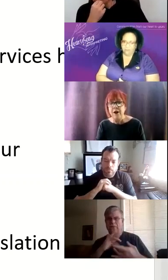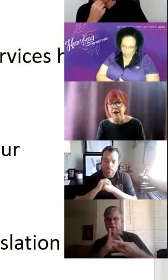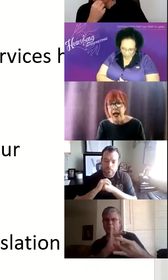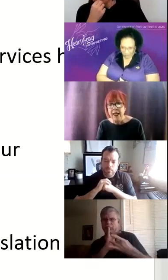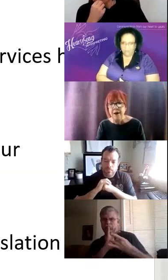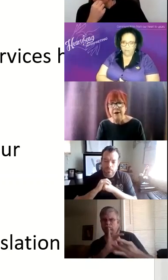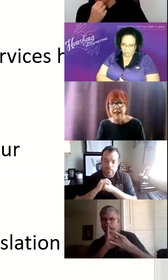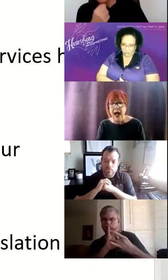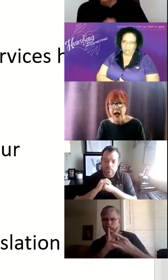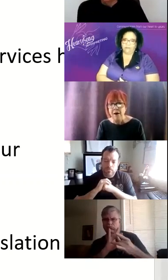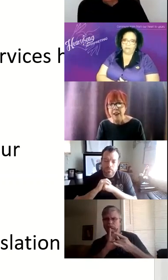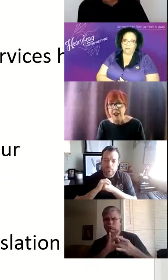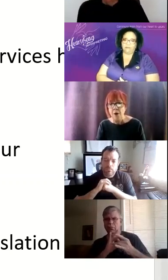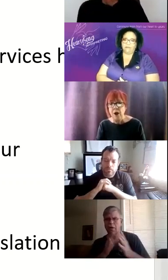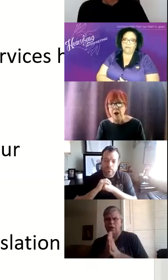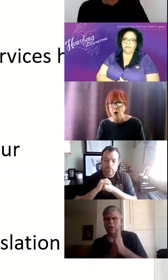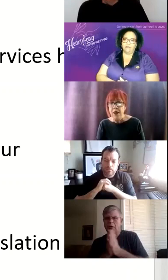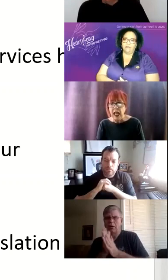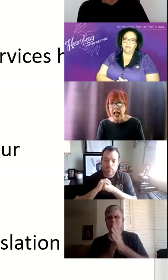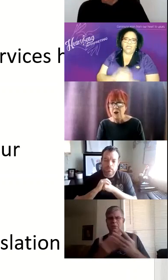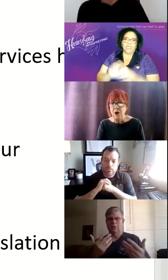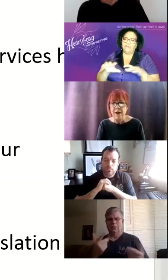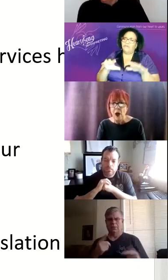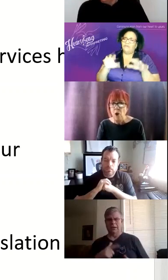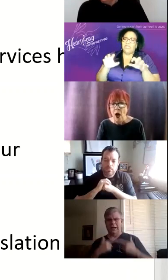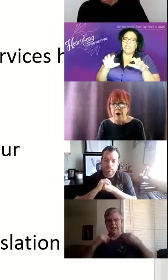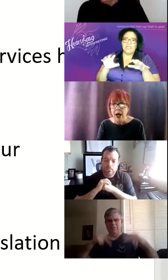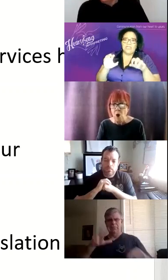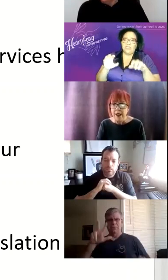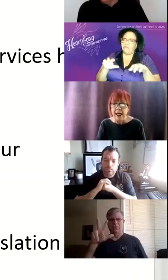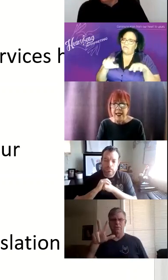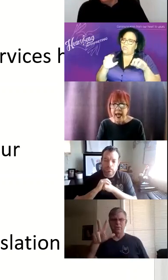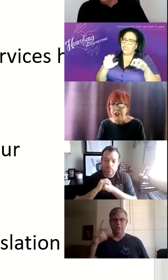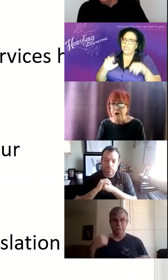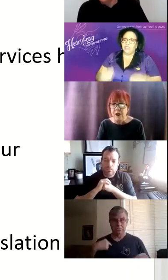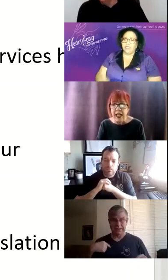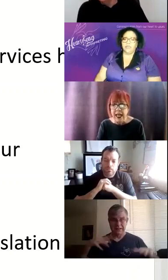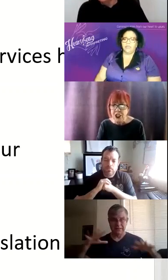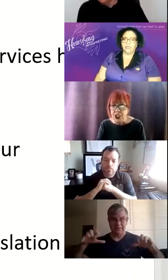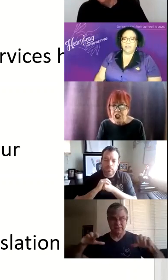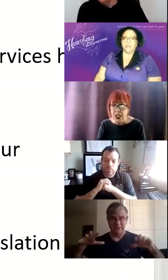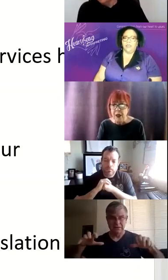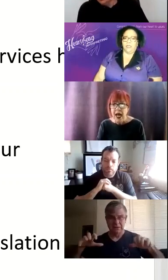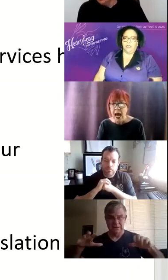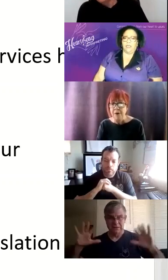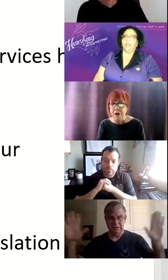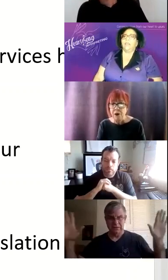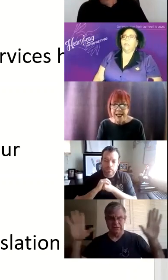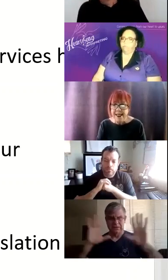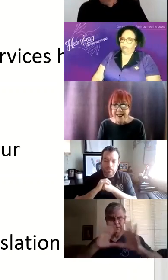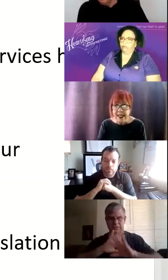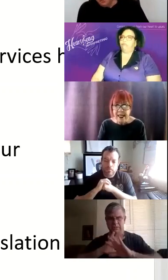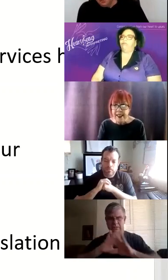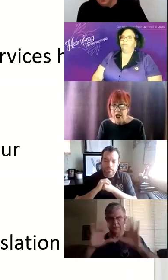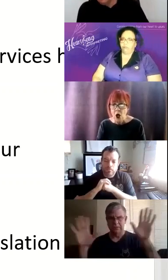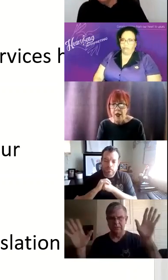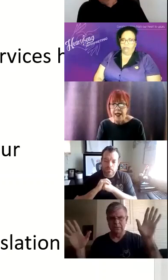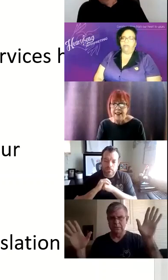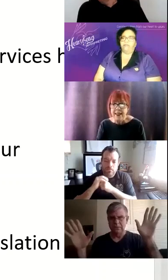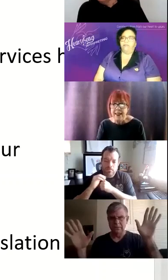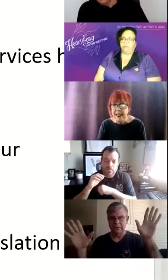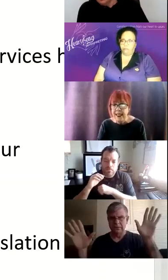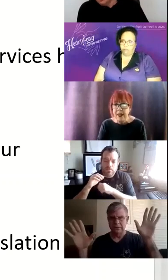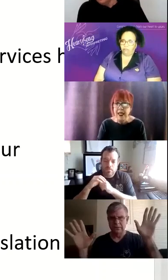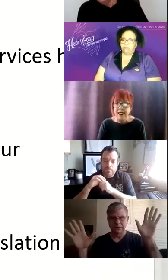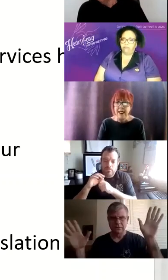Their internets are down, you know. I mean, with the classroom, we have that one-on-one connection, relationship. I'm 3D, you know, they